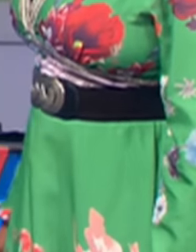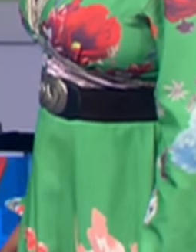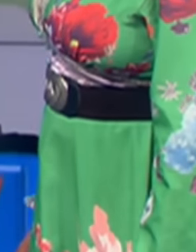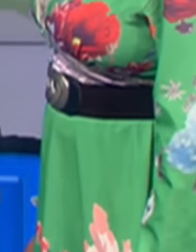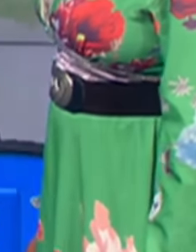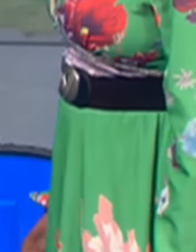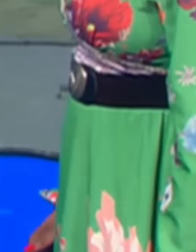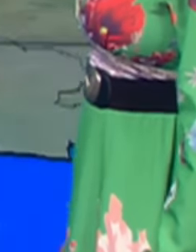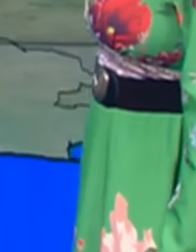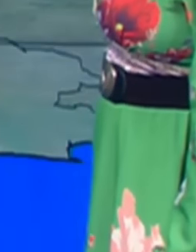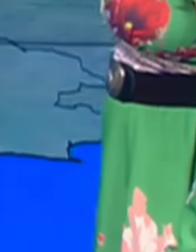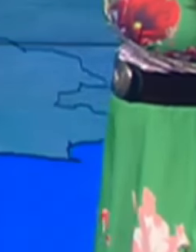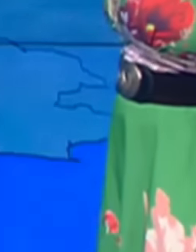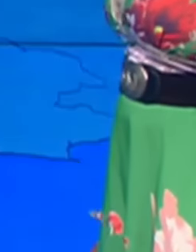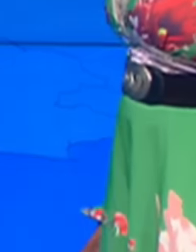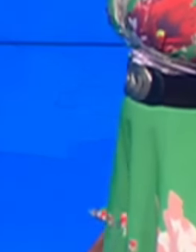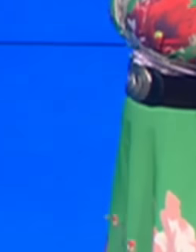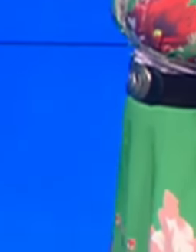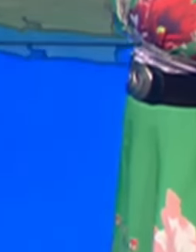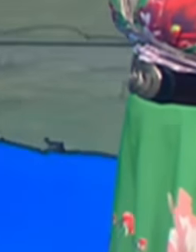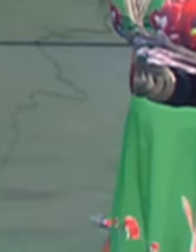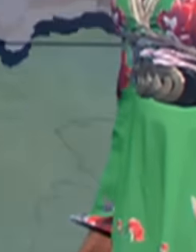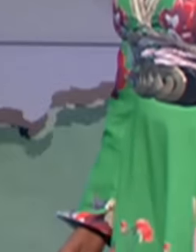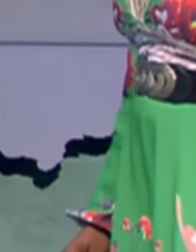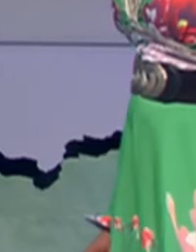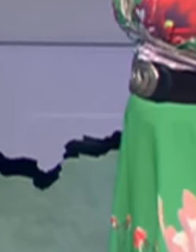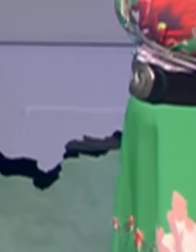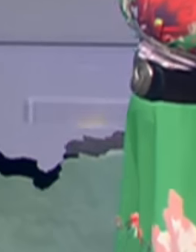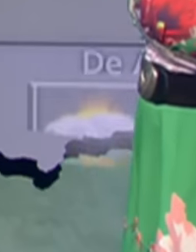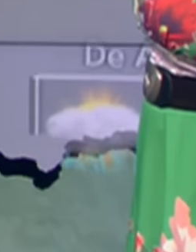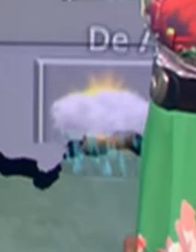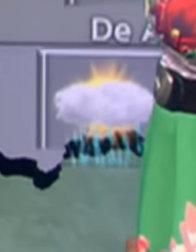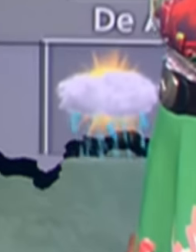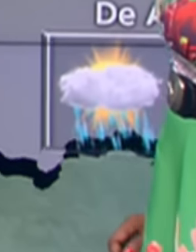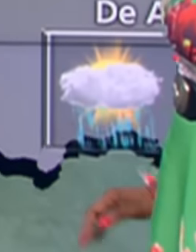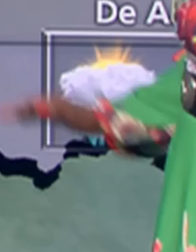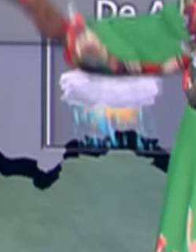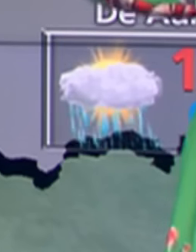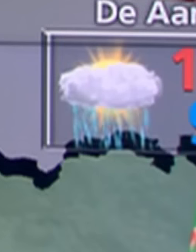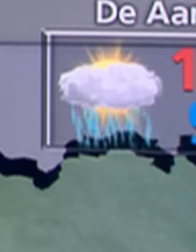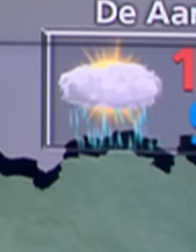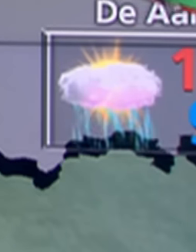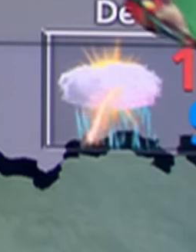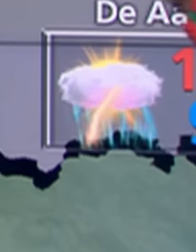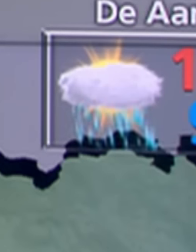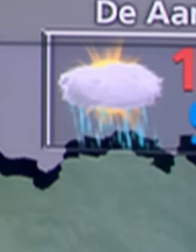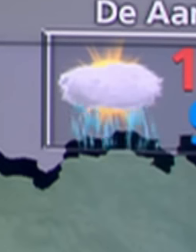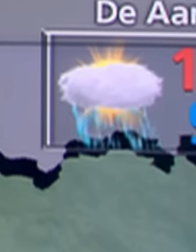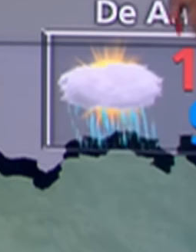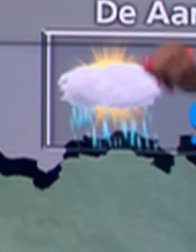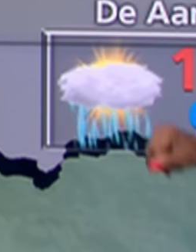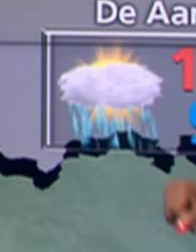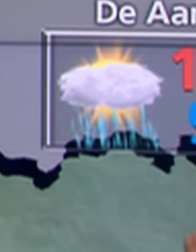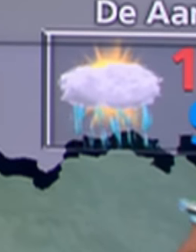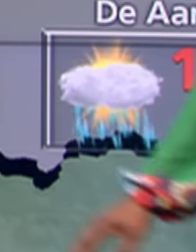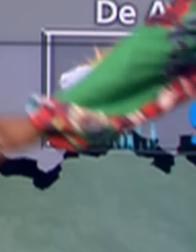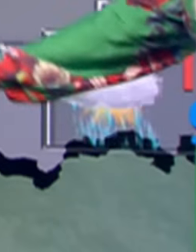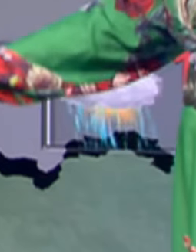tonya ga re tšwela pele jwale le tšona ge re gona Northern Cape le gona ba tla itemogela gore dikgogong di tla tonya re lebelela gona Kurumale le Kimberley